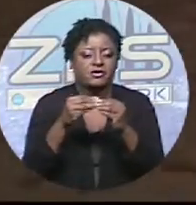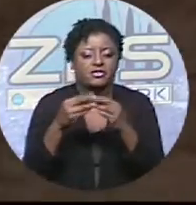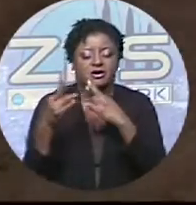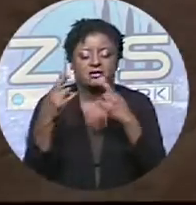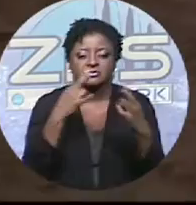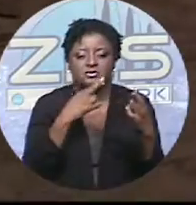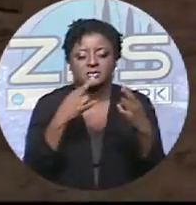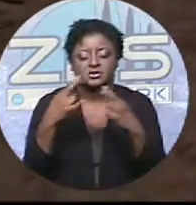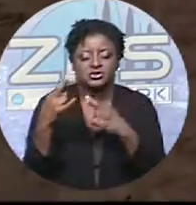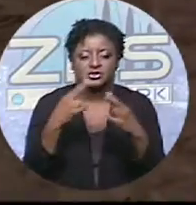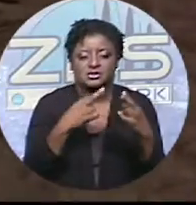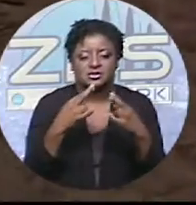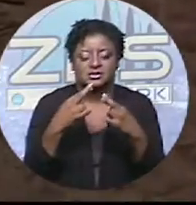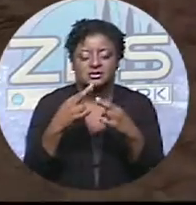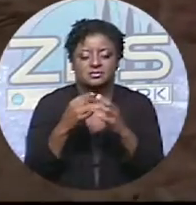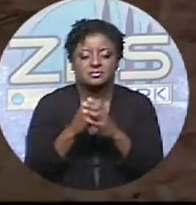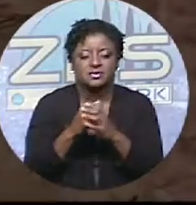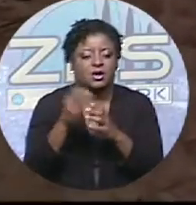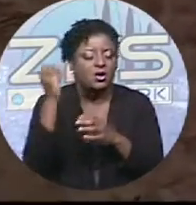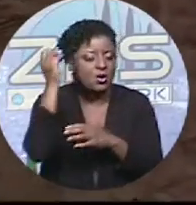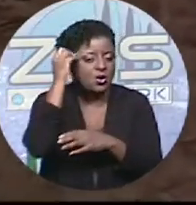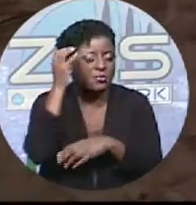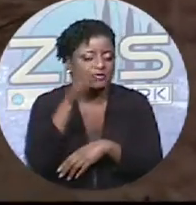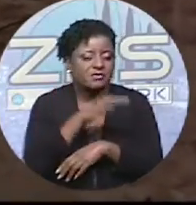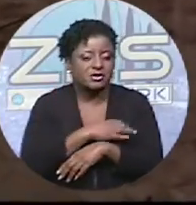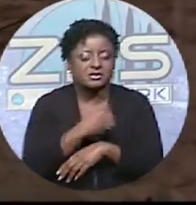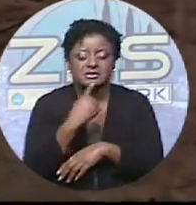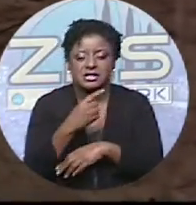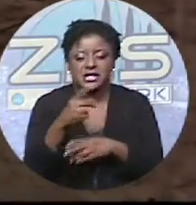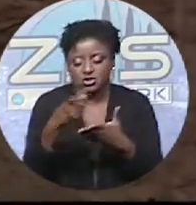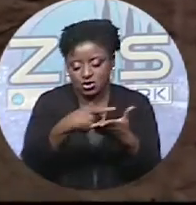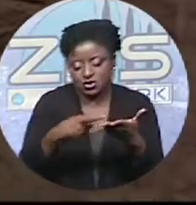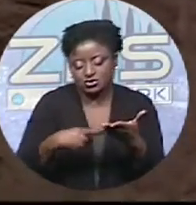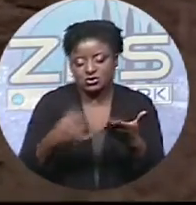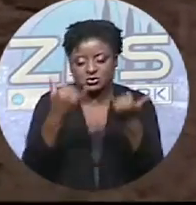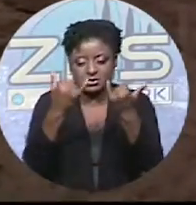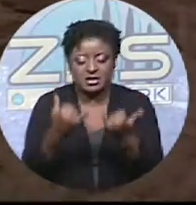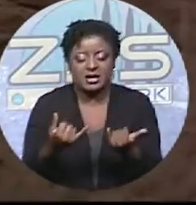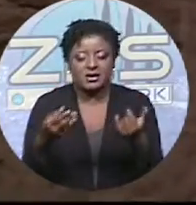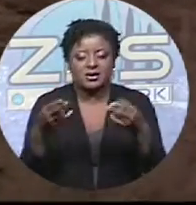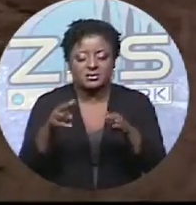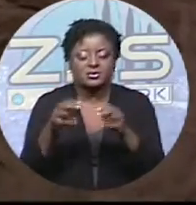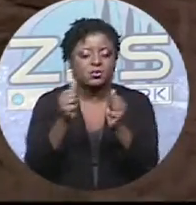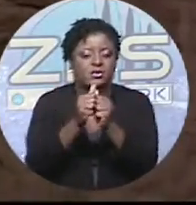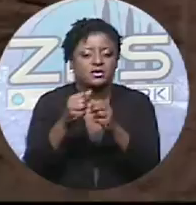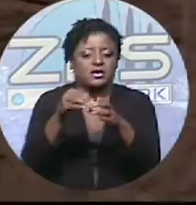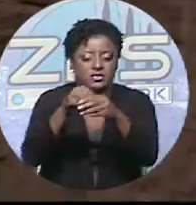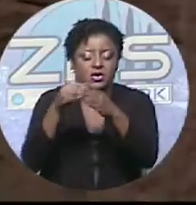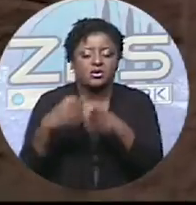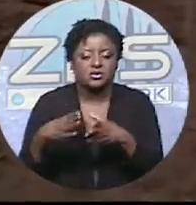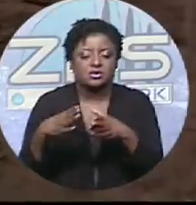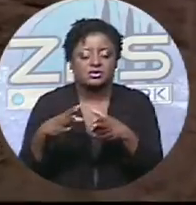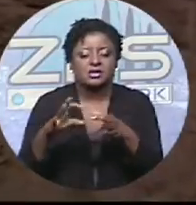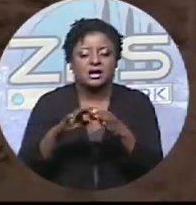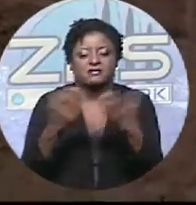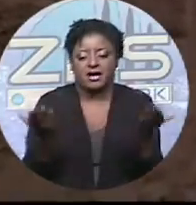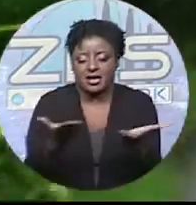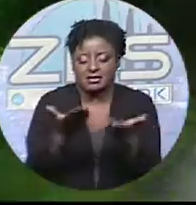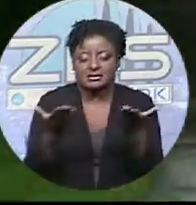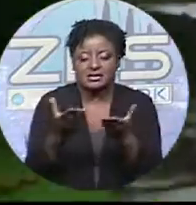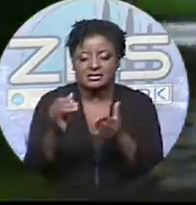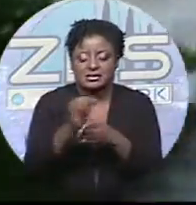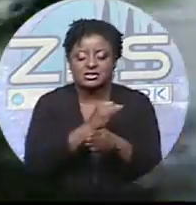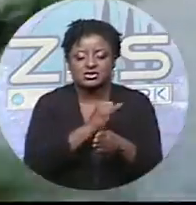Beach Association, Obi Ferguson, noted that negotiations will now take place with the owners of Access Industries Bahamas